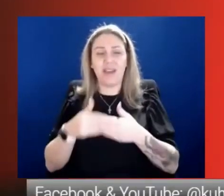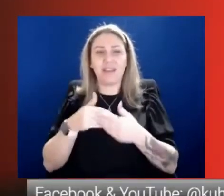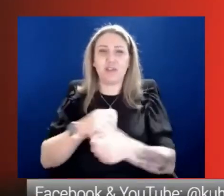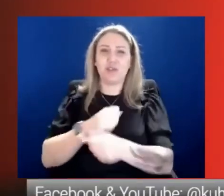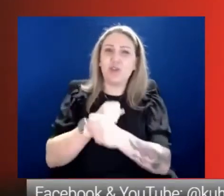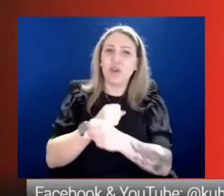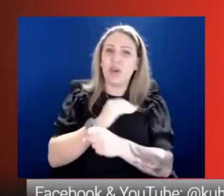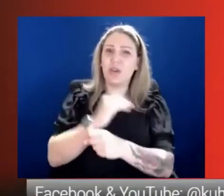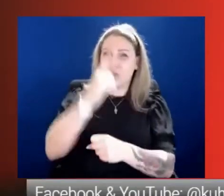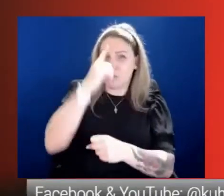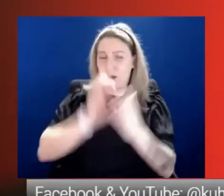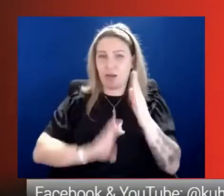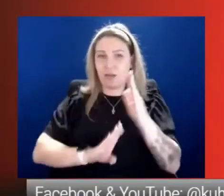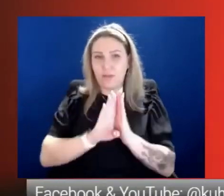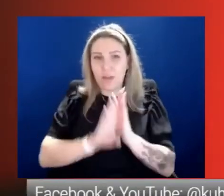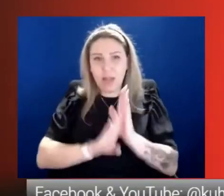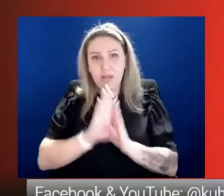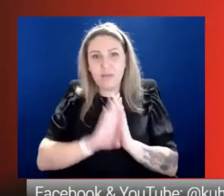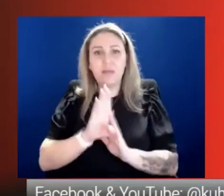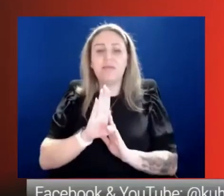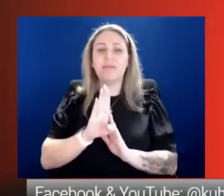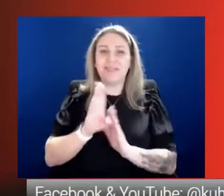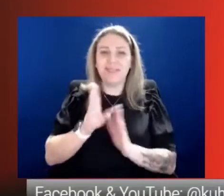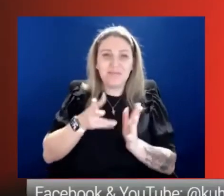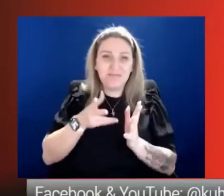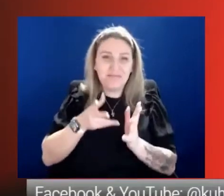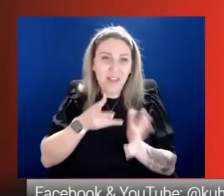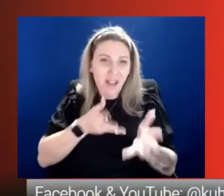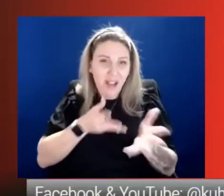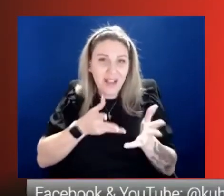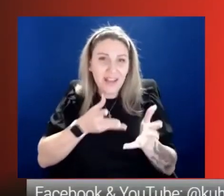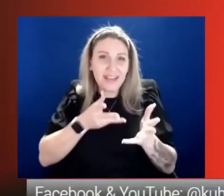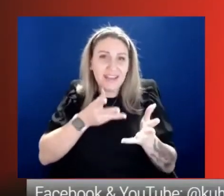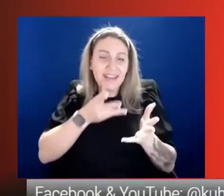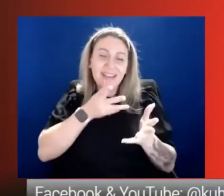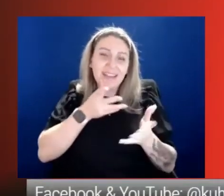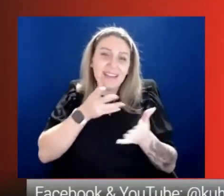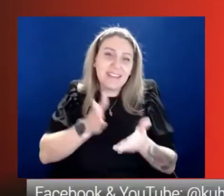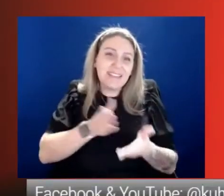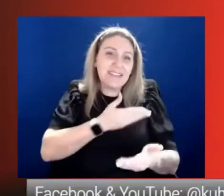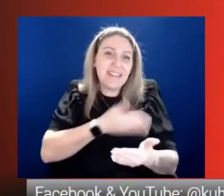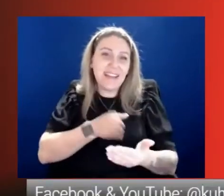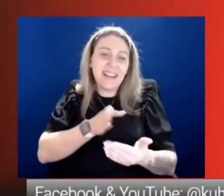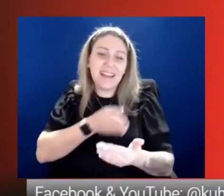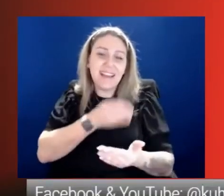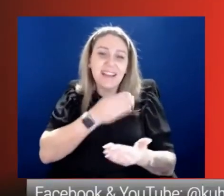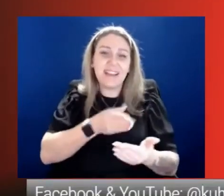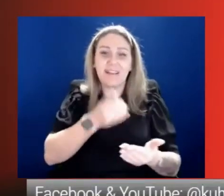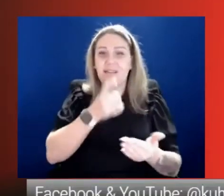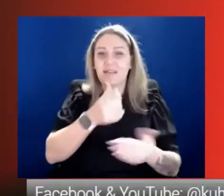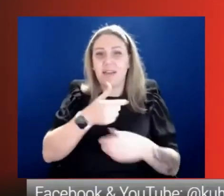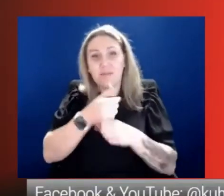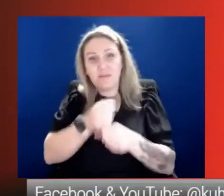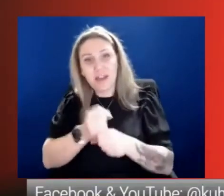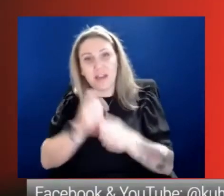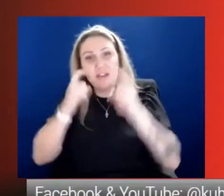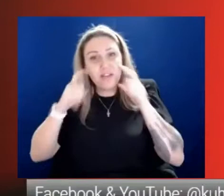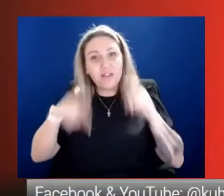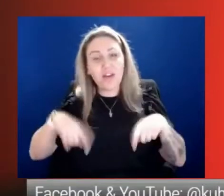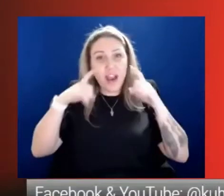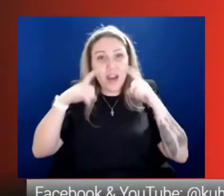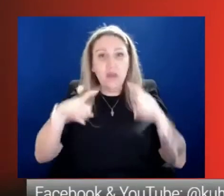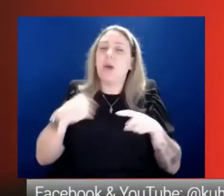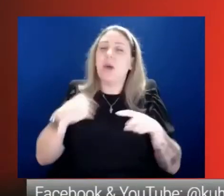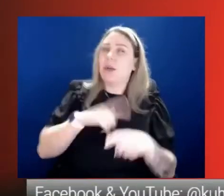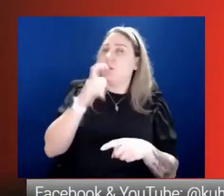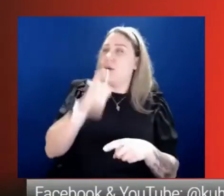development, talking to them, singing to them, not making them cry. Well, we don't make them cry. Not letting them cry and